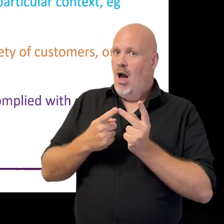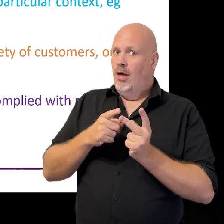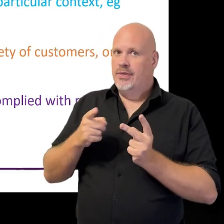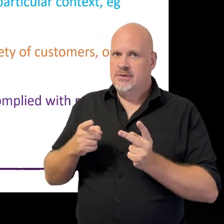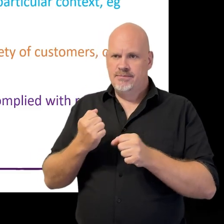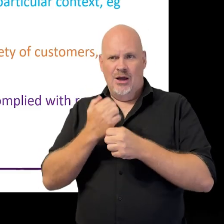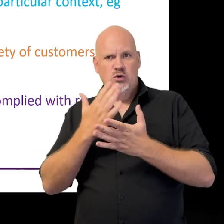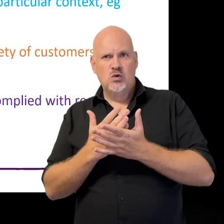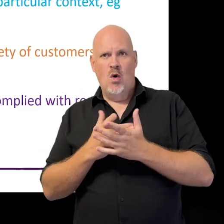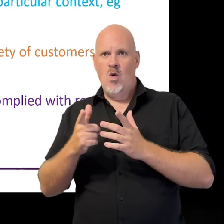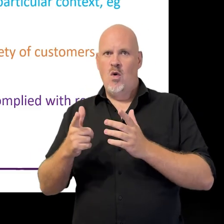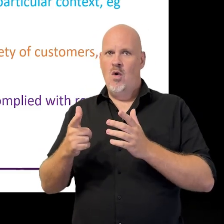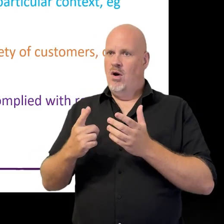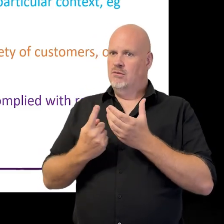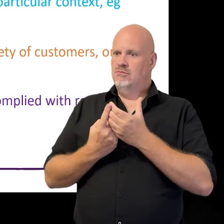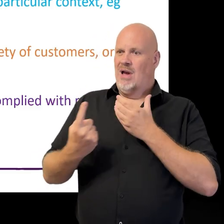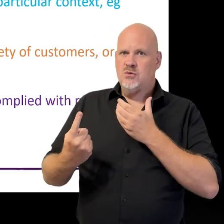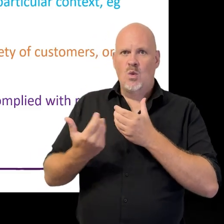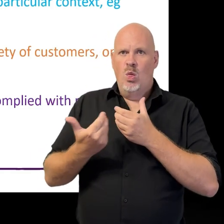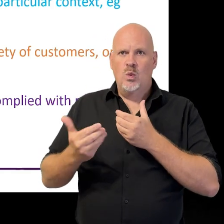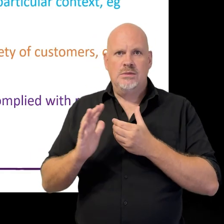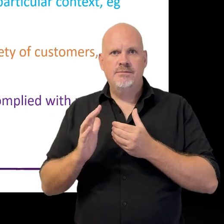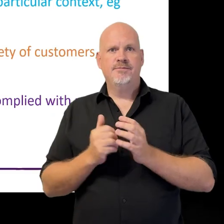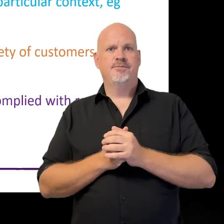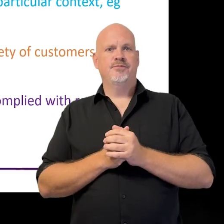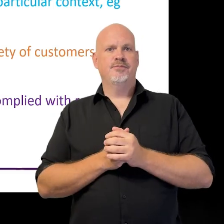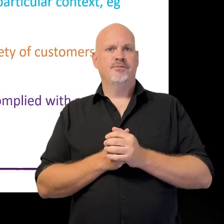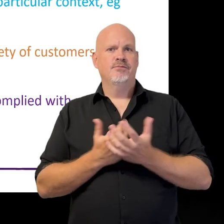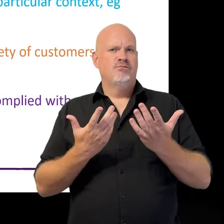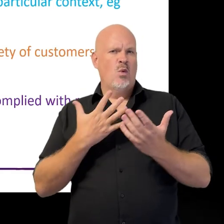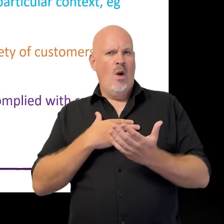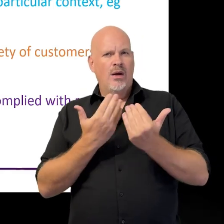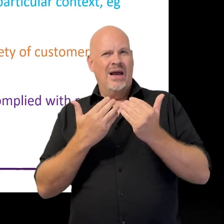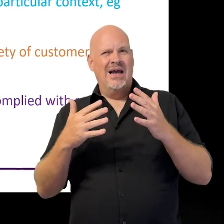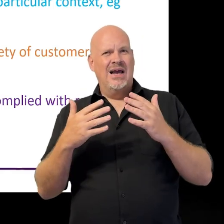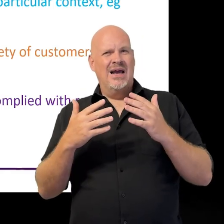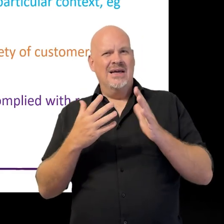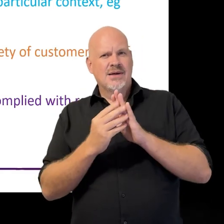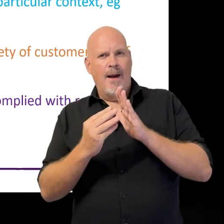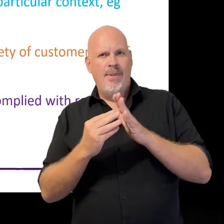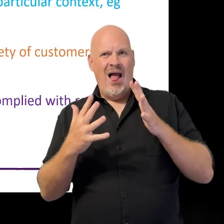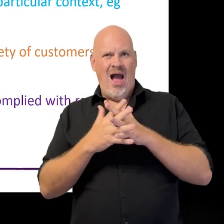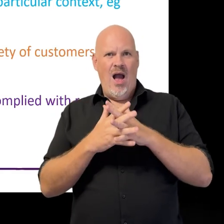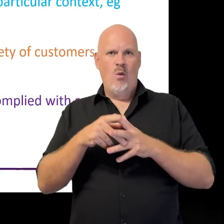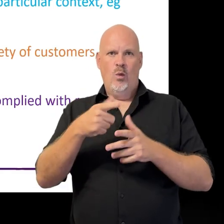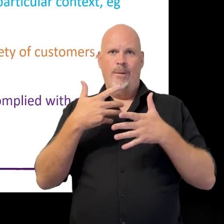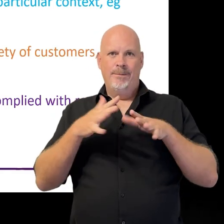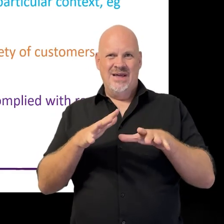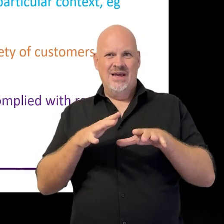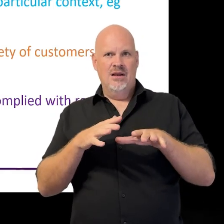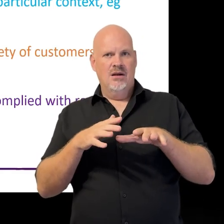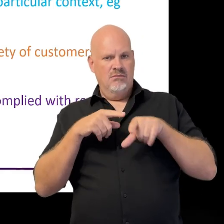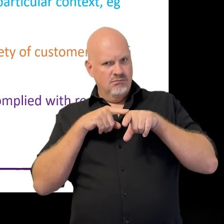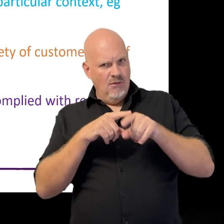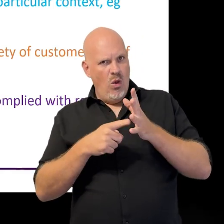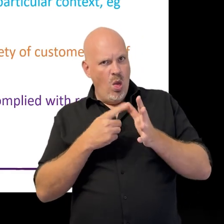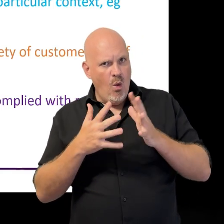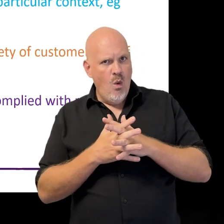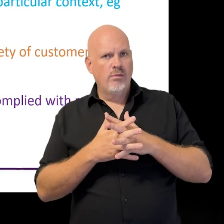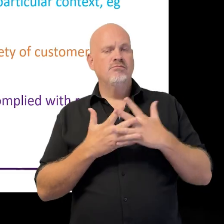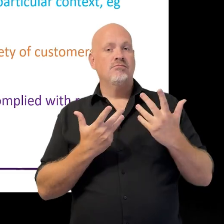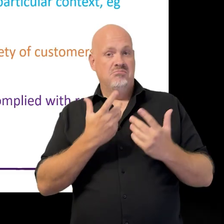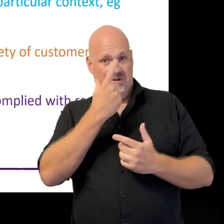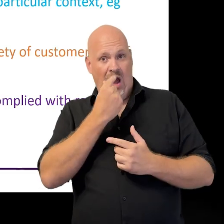is a very, very wide arena. So the obvious one to go for here might be equalities